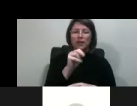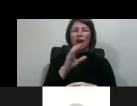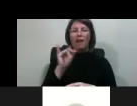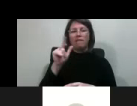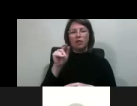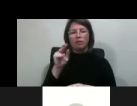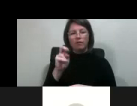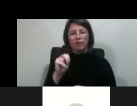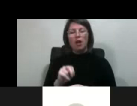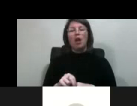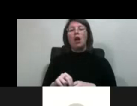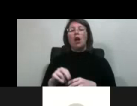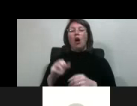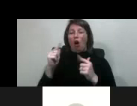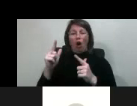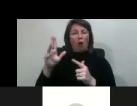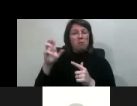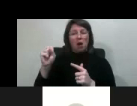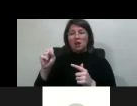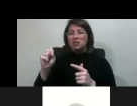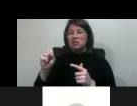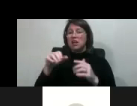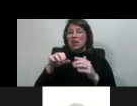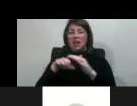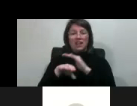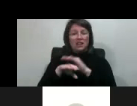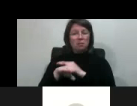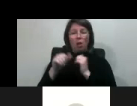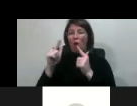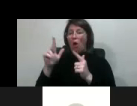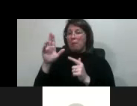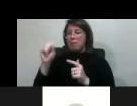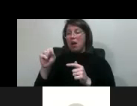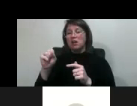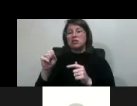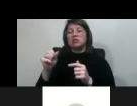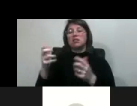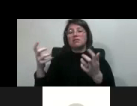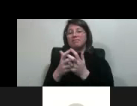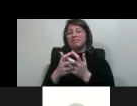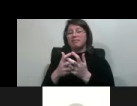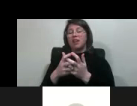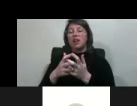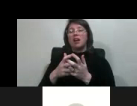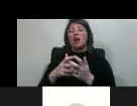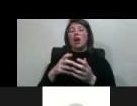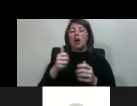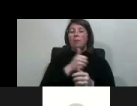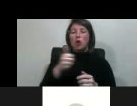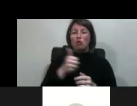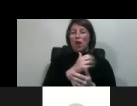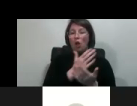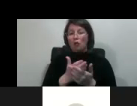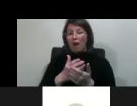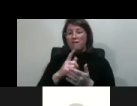Alewife. All the shuttle buses are accessible. All shuttles are scheduled to meet commuter rail departure and arrival times at Littleton. And customers